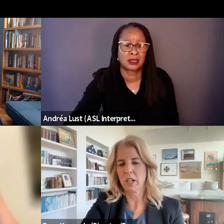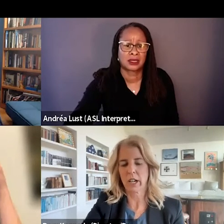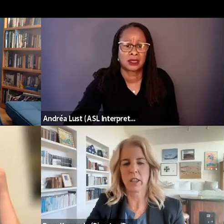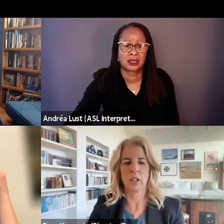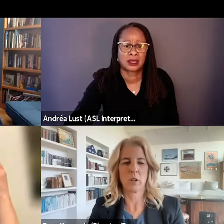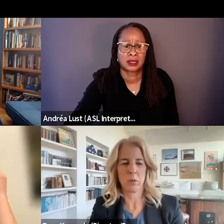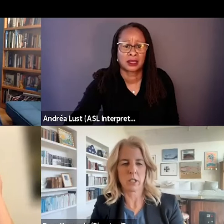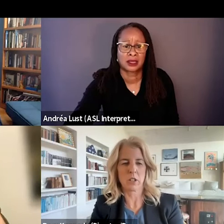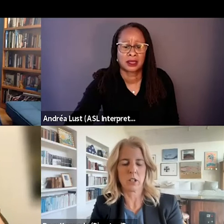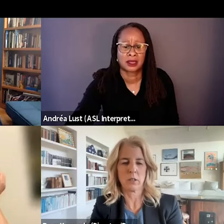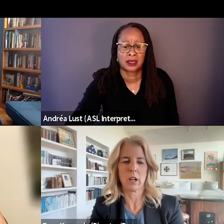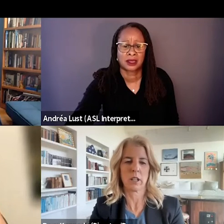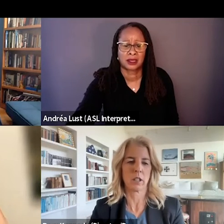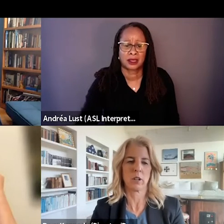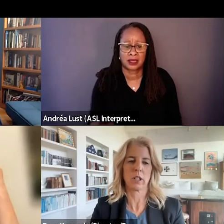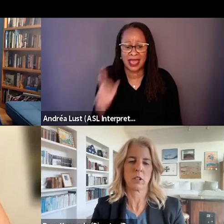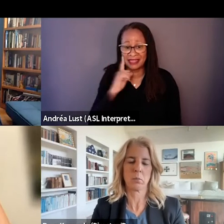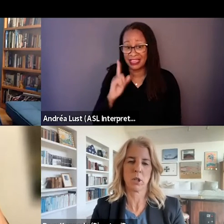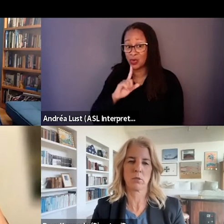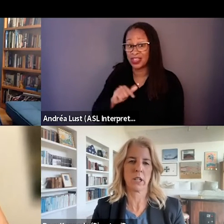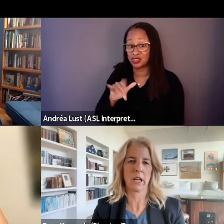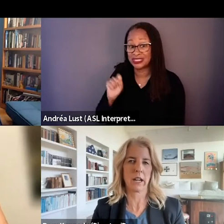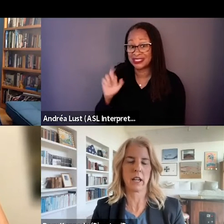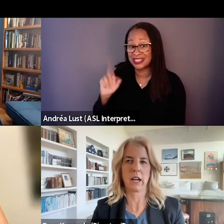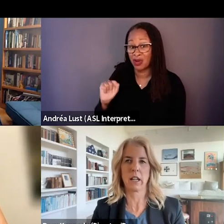Well, Sara, I think you answered it. I think you answered